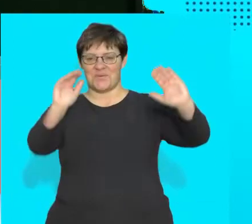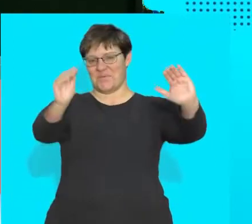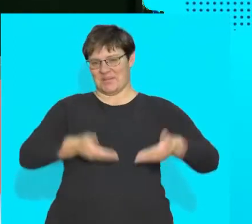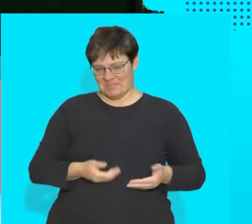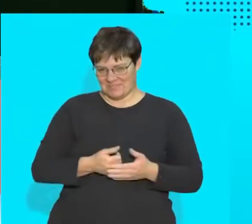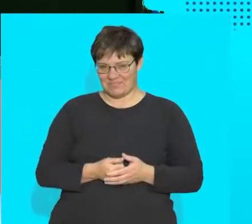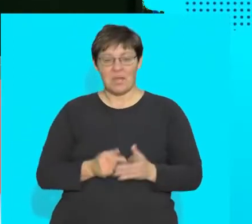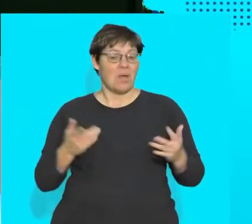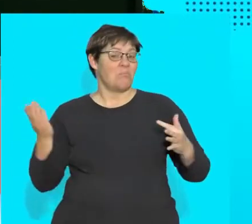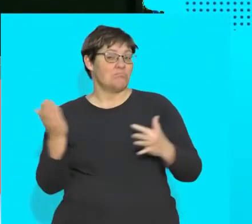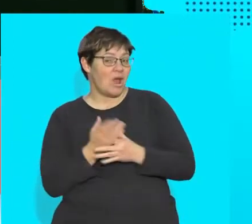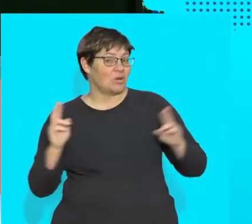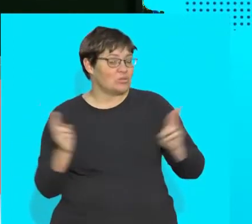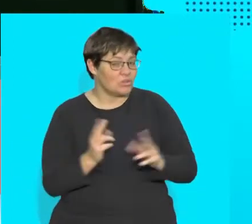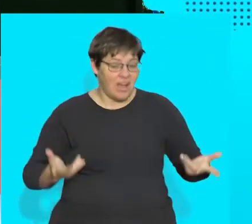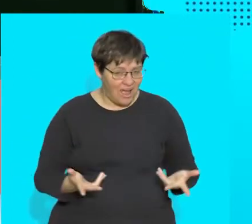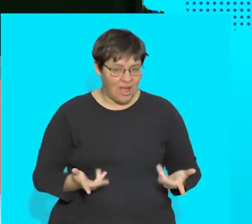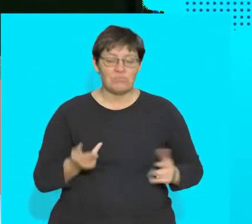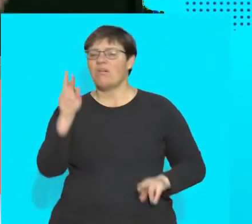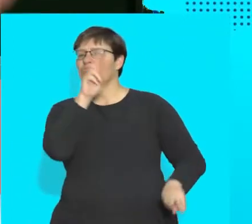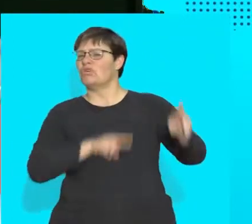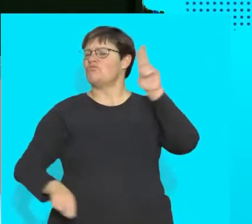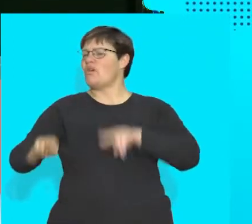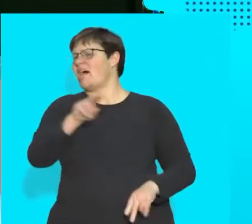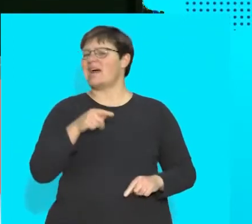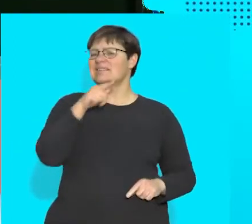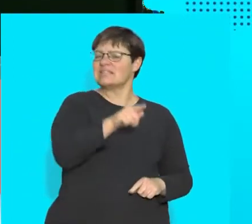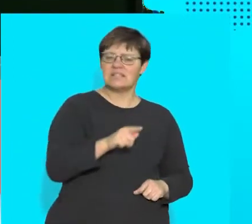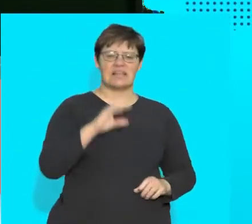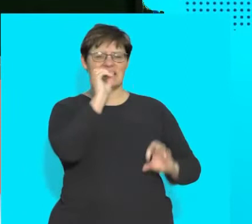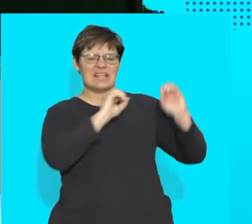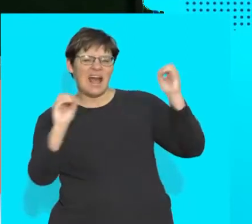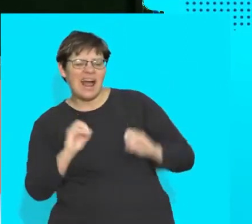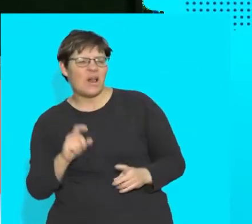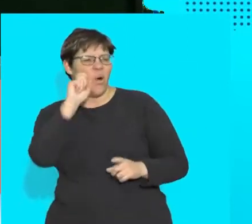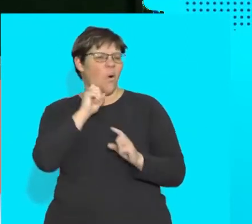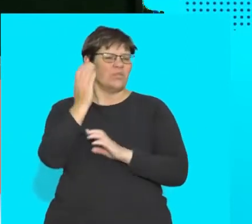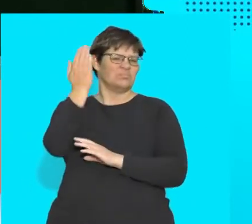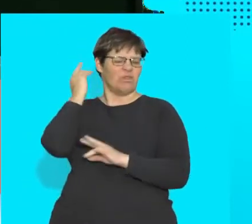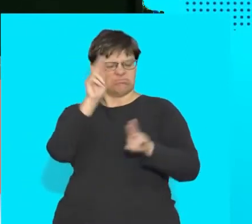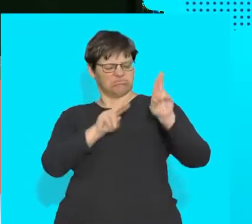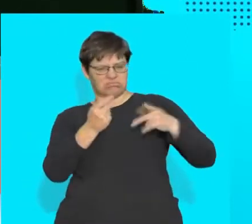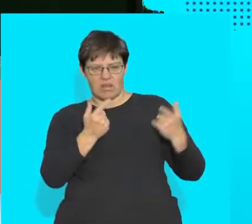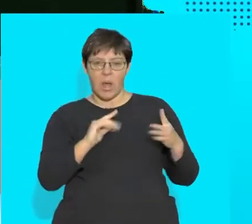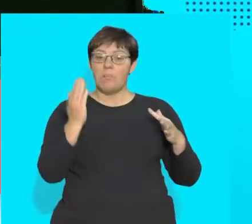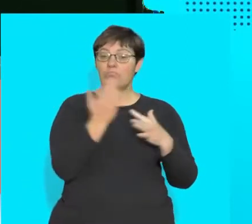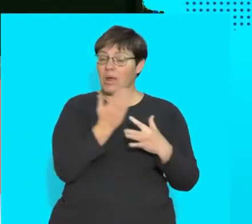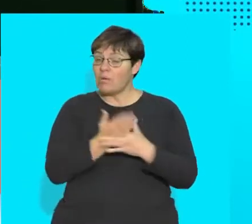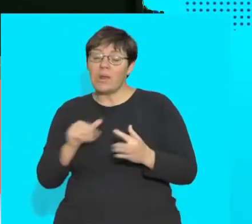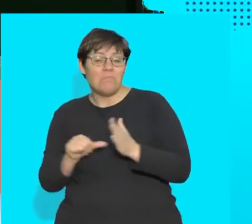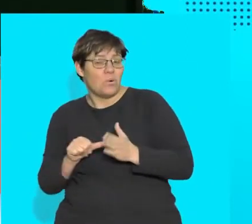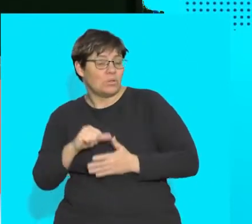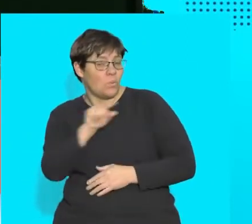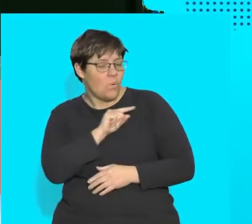Welcome back, Life Sciences, from your short break. We are revising and we're bringing up all those old things that we look. So the breaks are